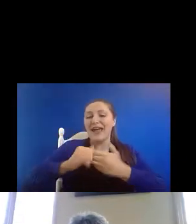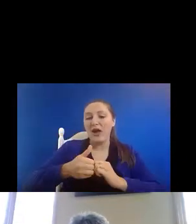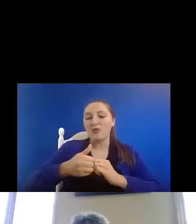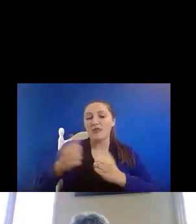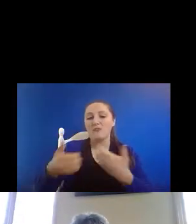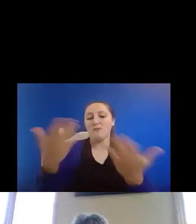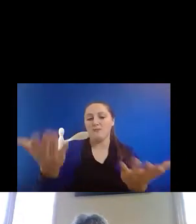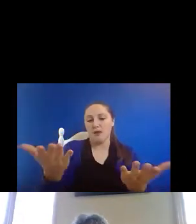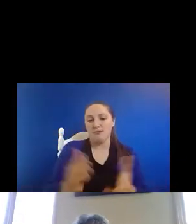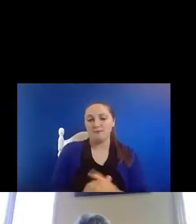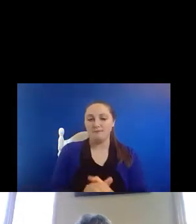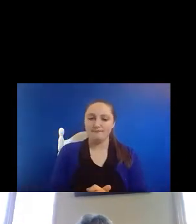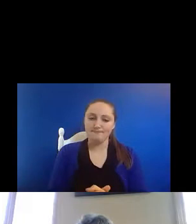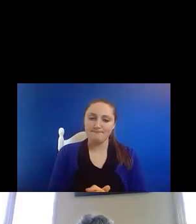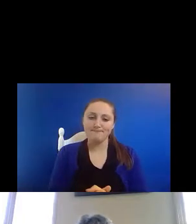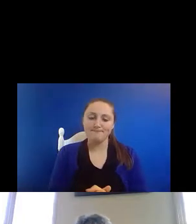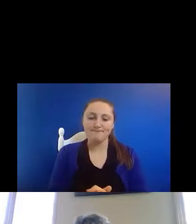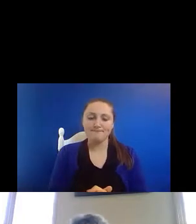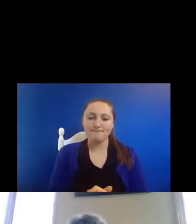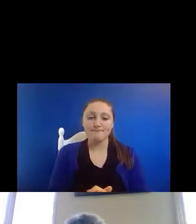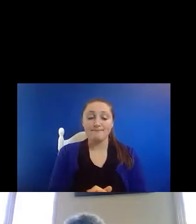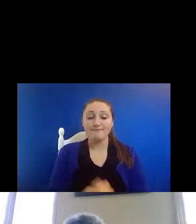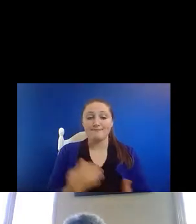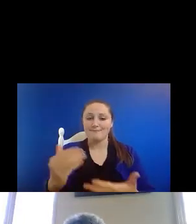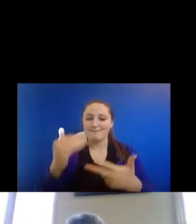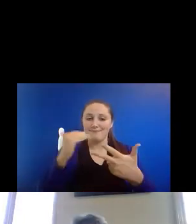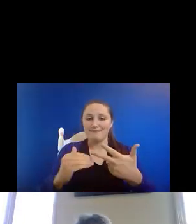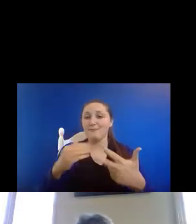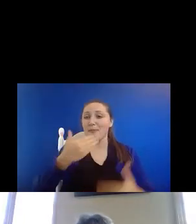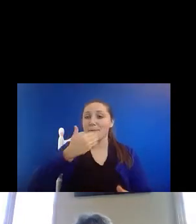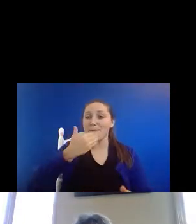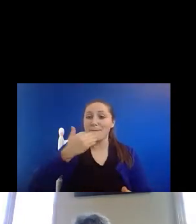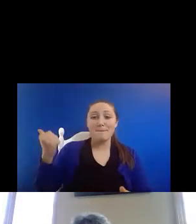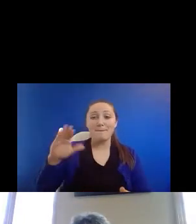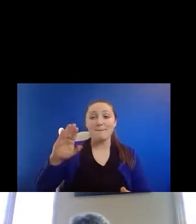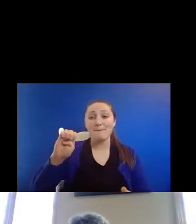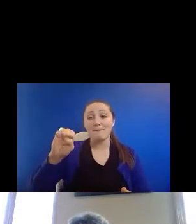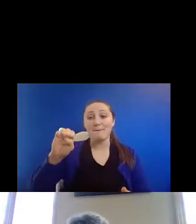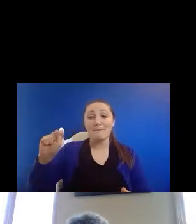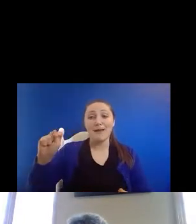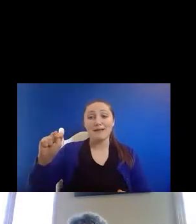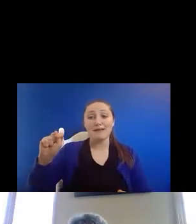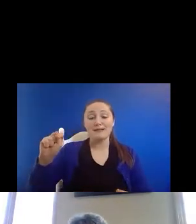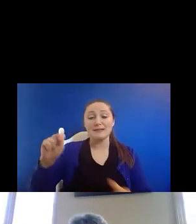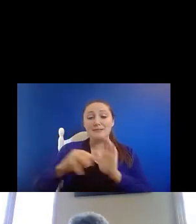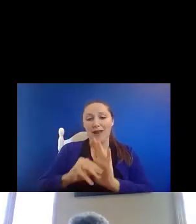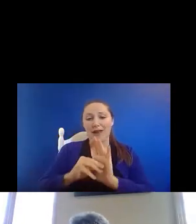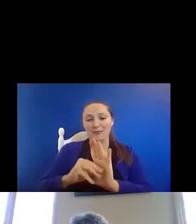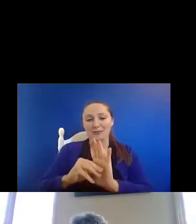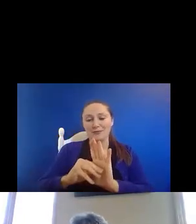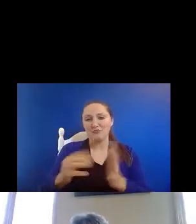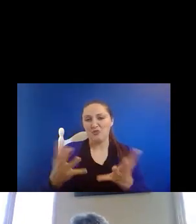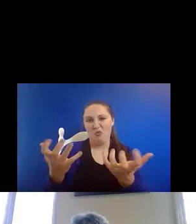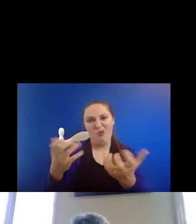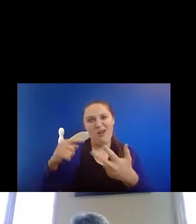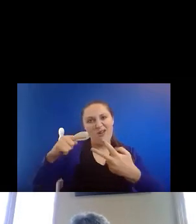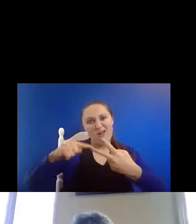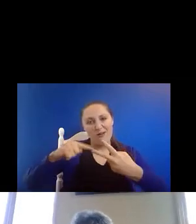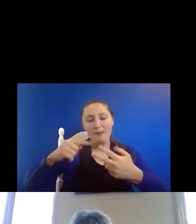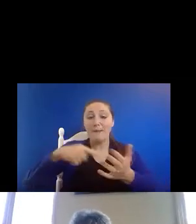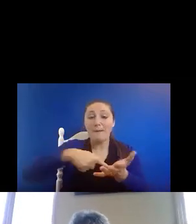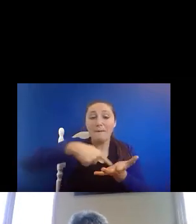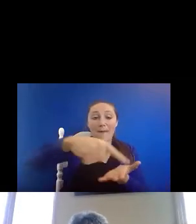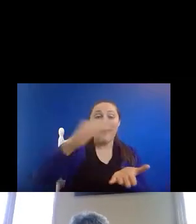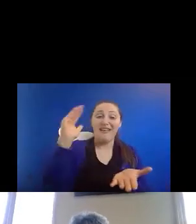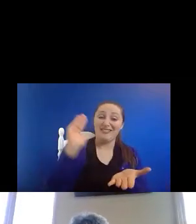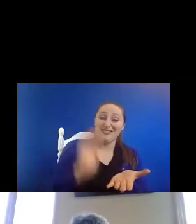services. The best model and the most ideal model is obviously that we pay less and we